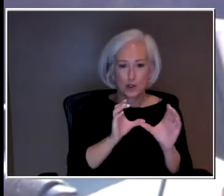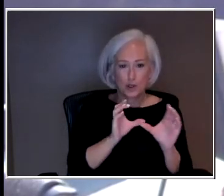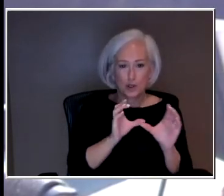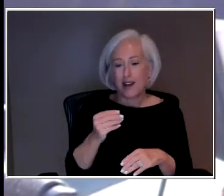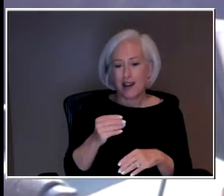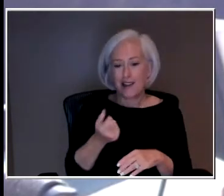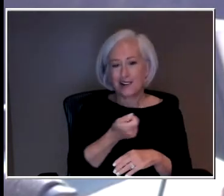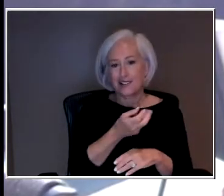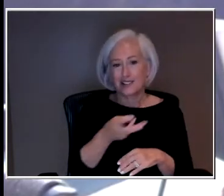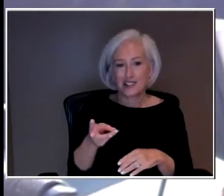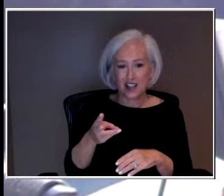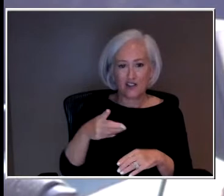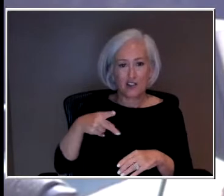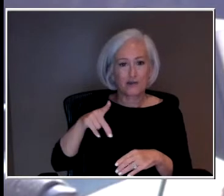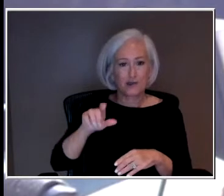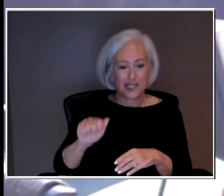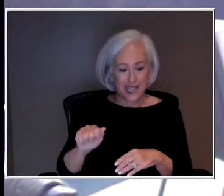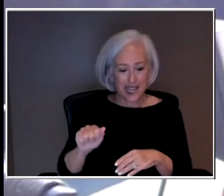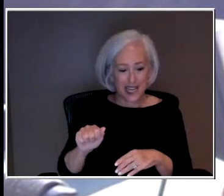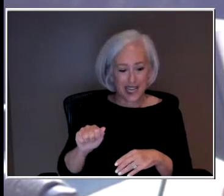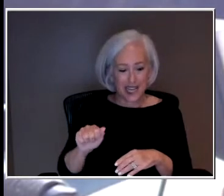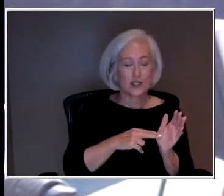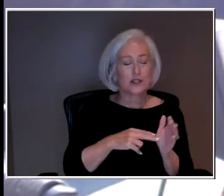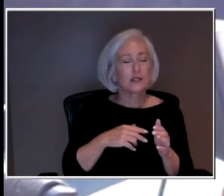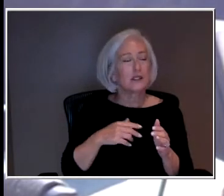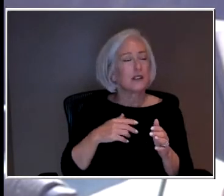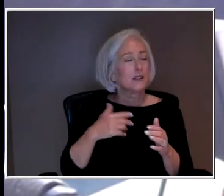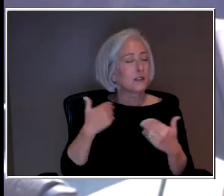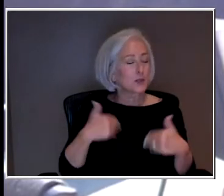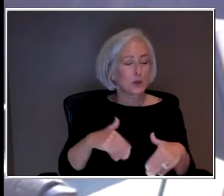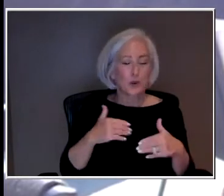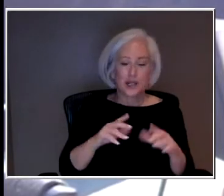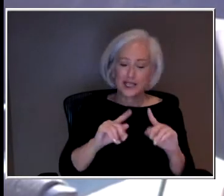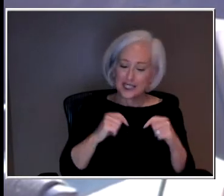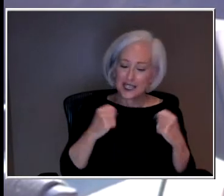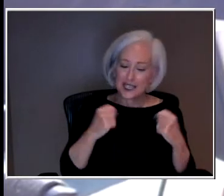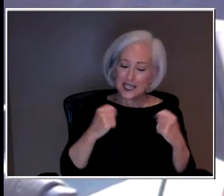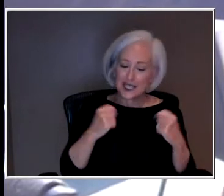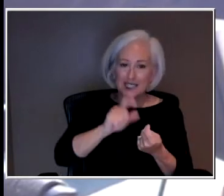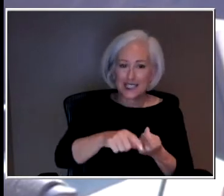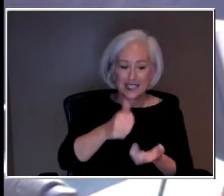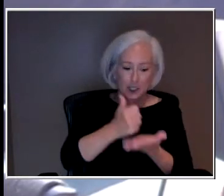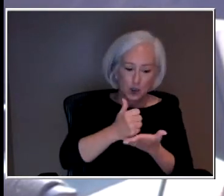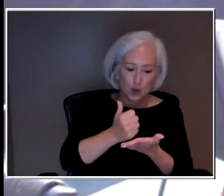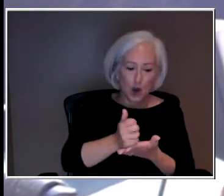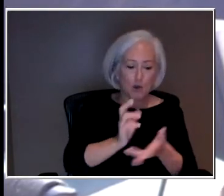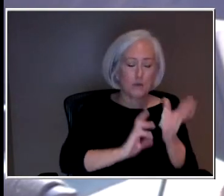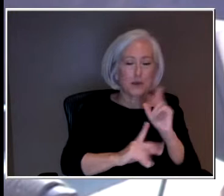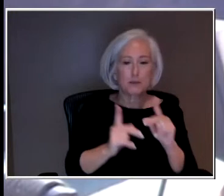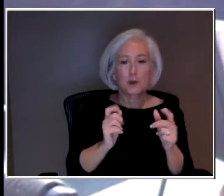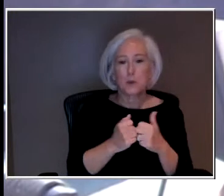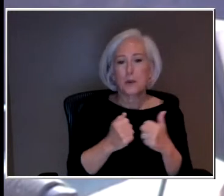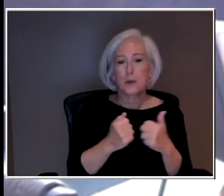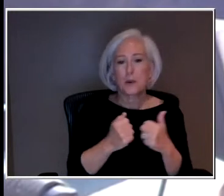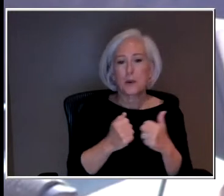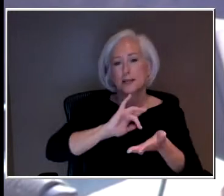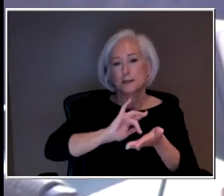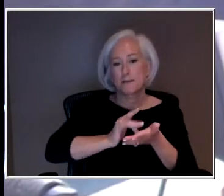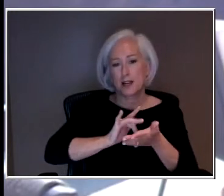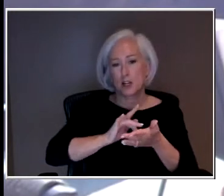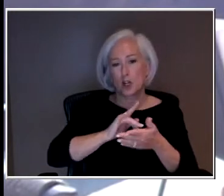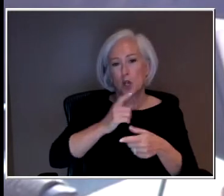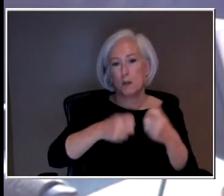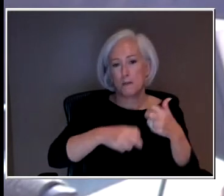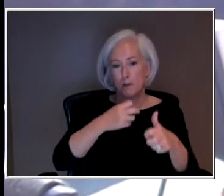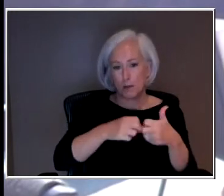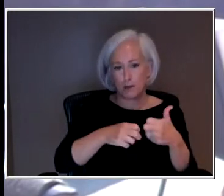When we're trying to do really advanced technological procedures in patients that have complex medical problems, an organization like our health